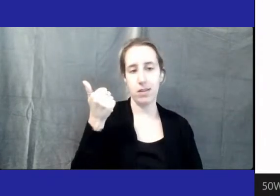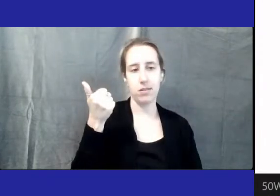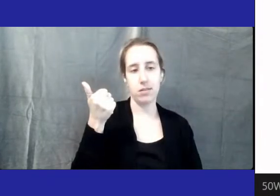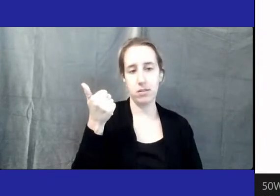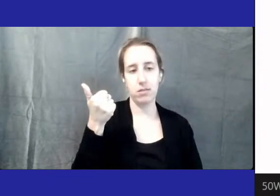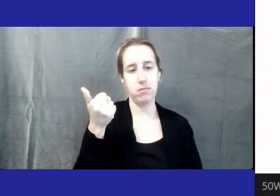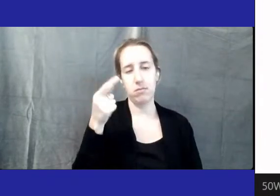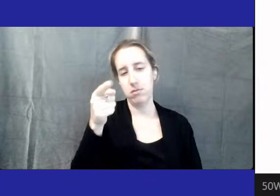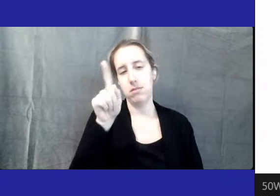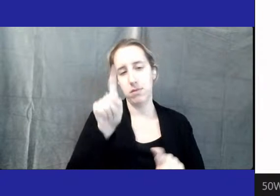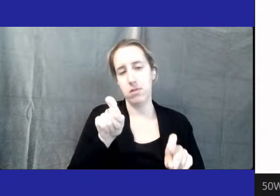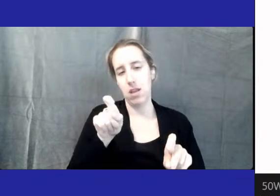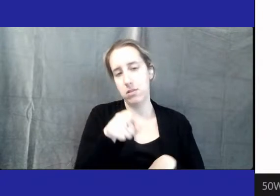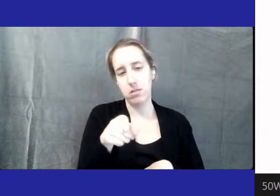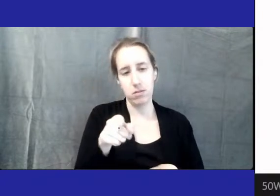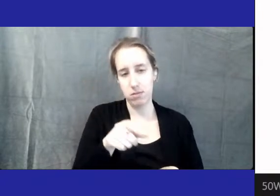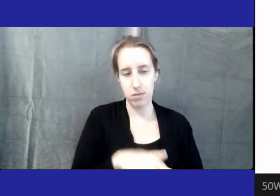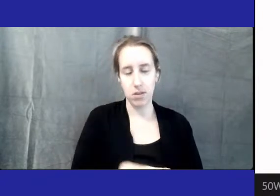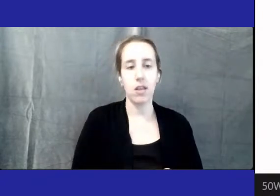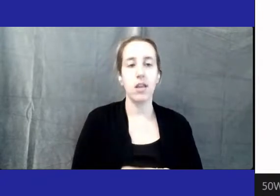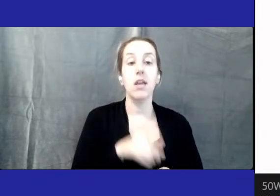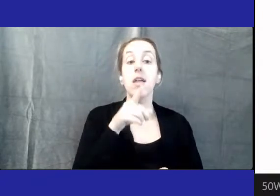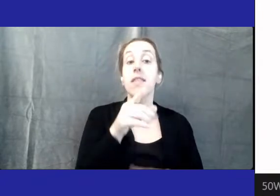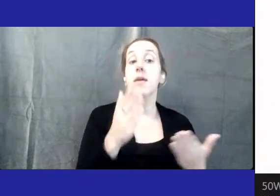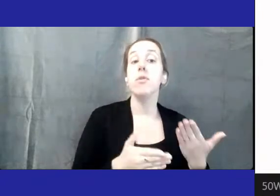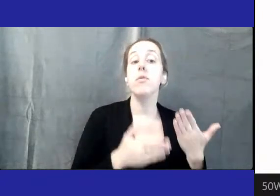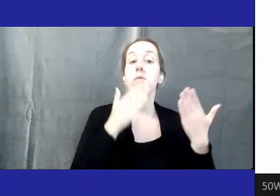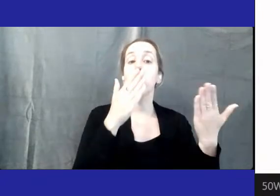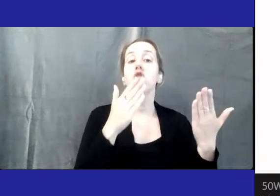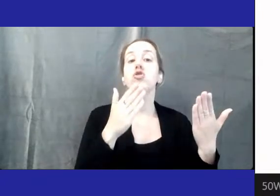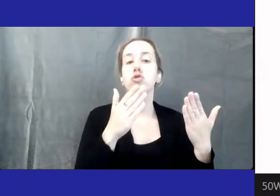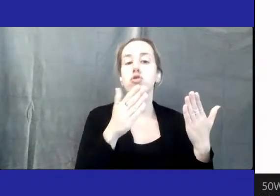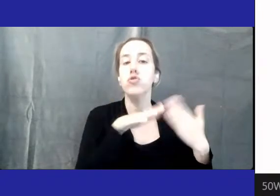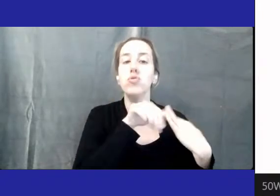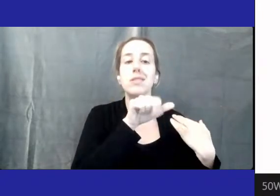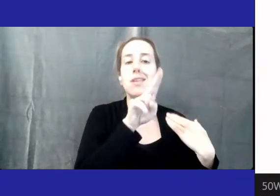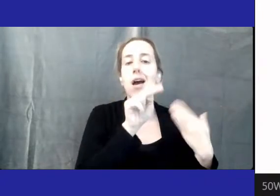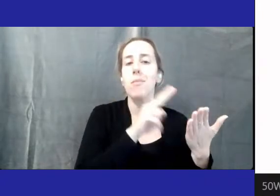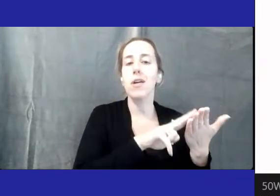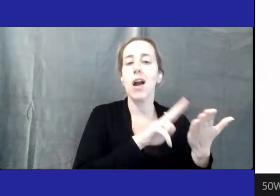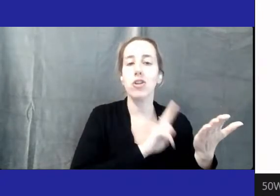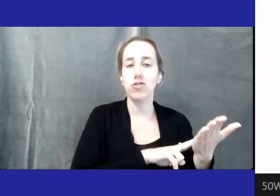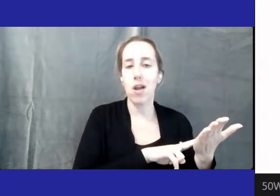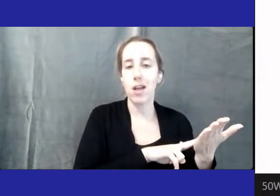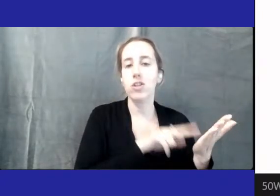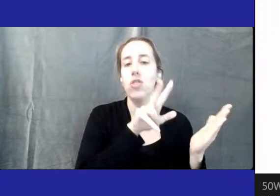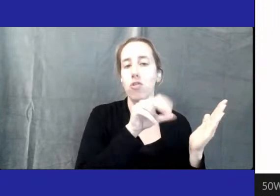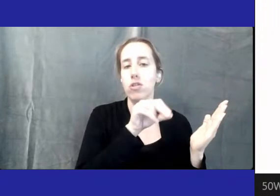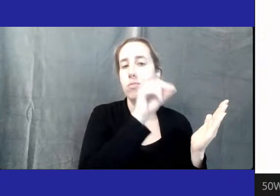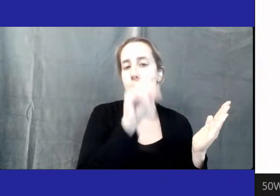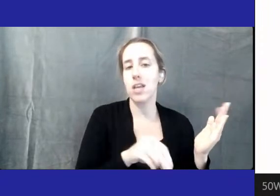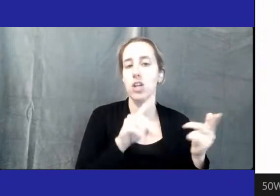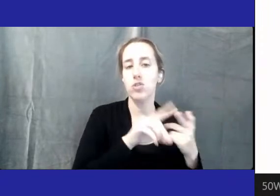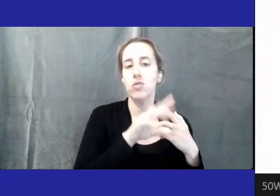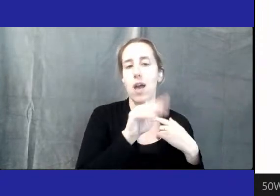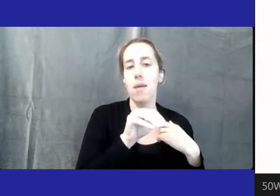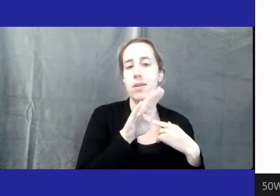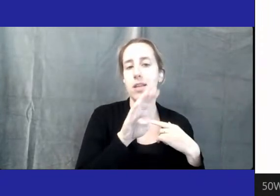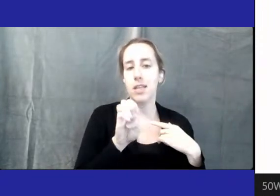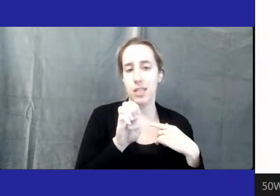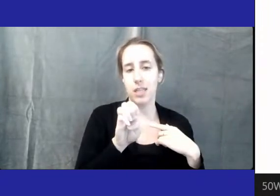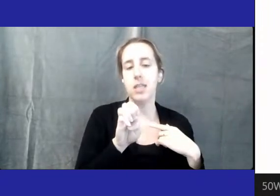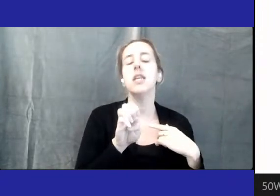proposed to subcontract 30% of their staffing to MWBE firms. They're listed here. They have met their